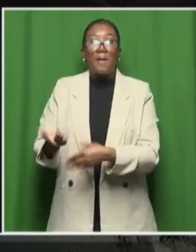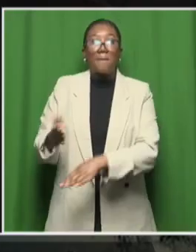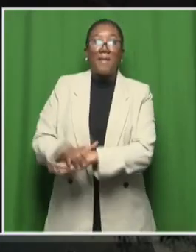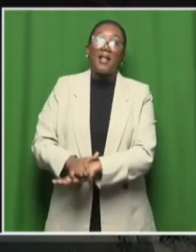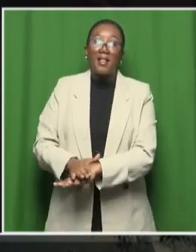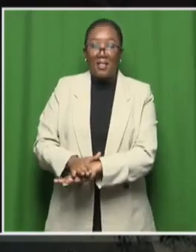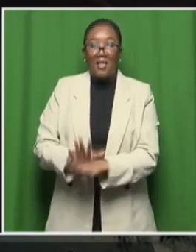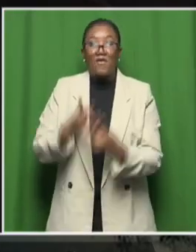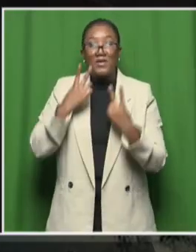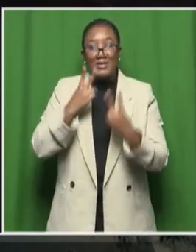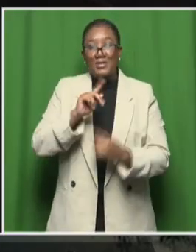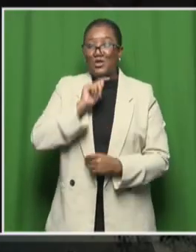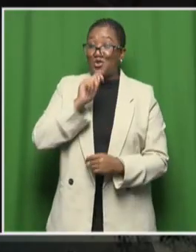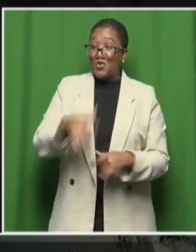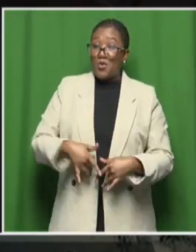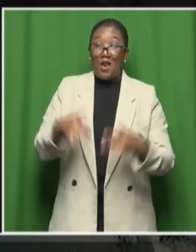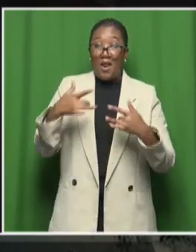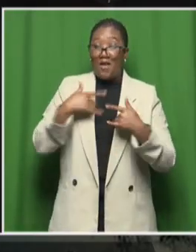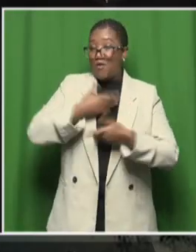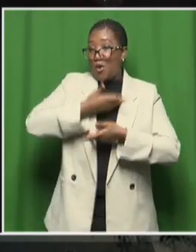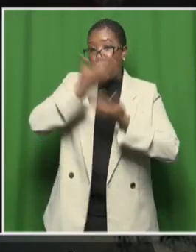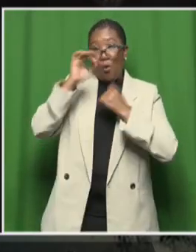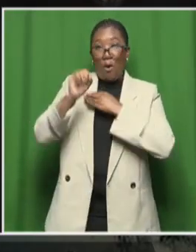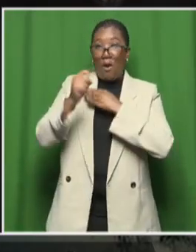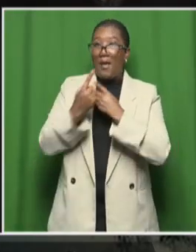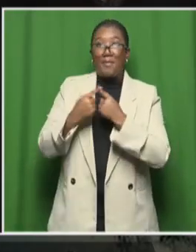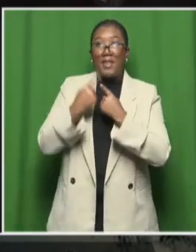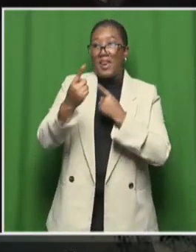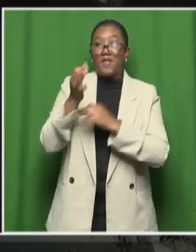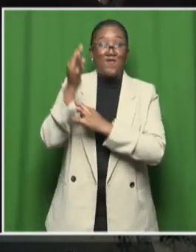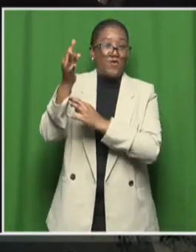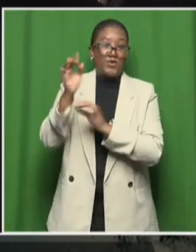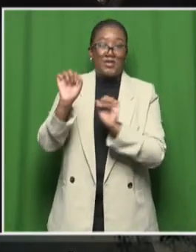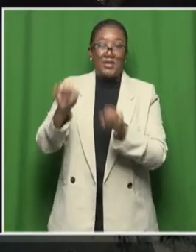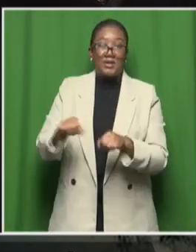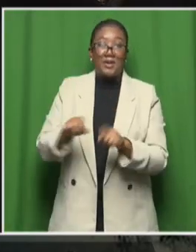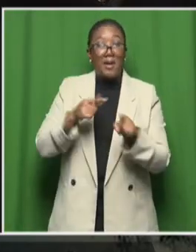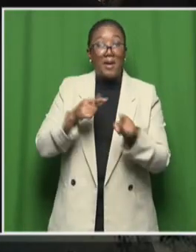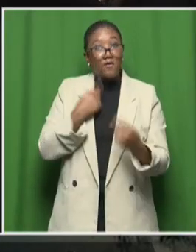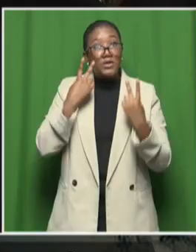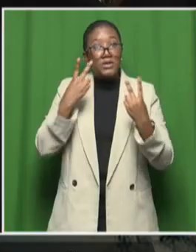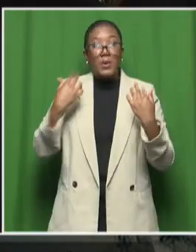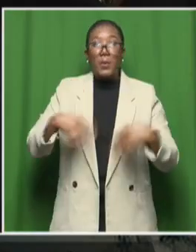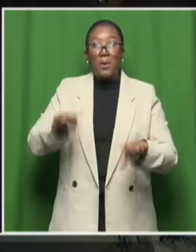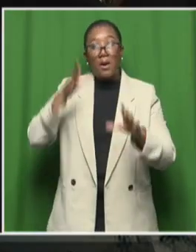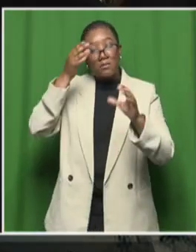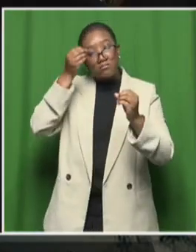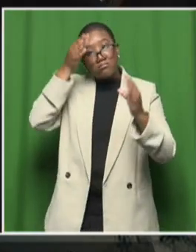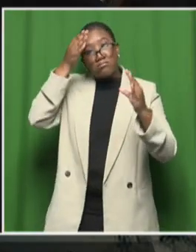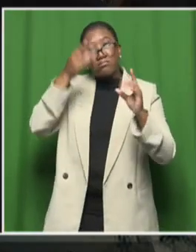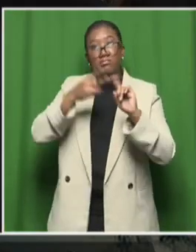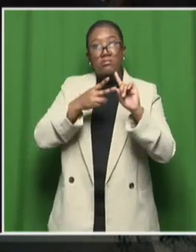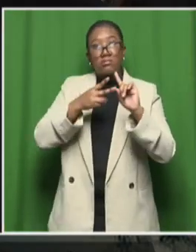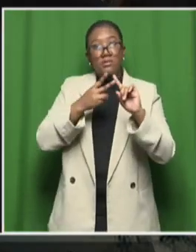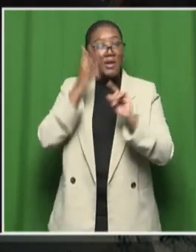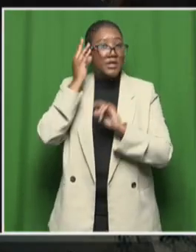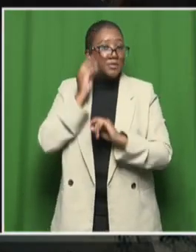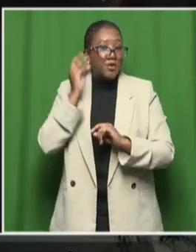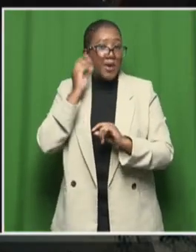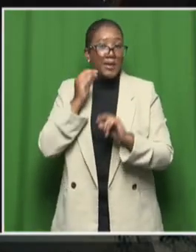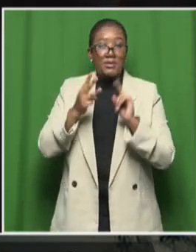how fate would lead us. But given the kind of expertise, the experience, the